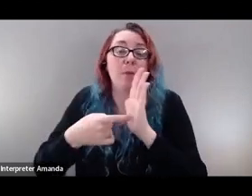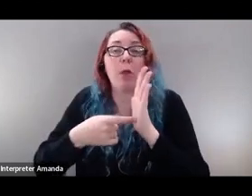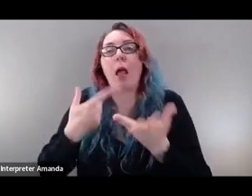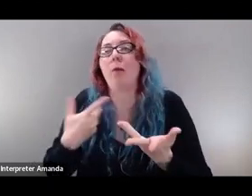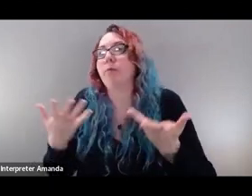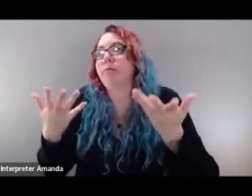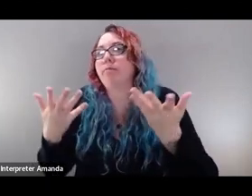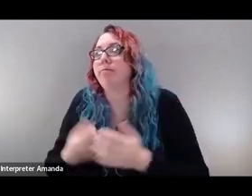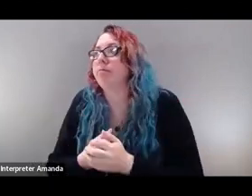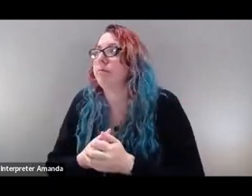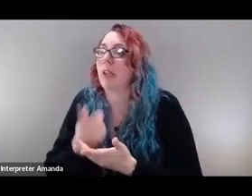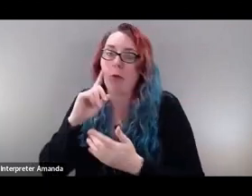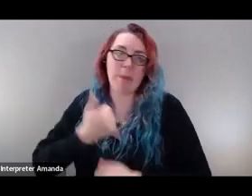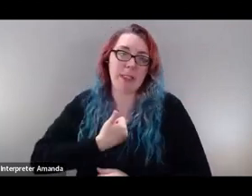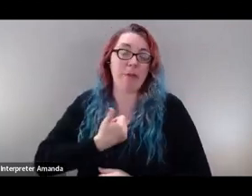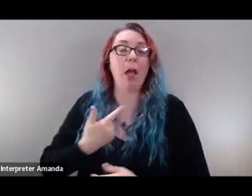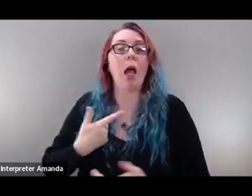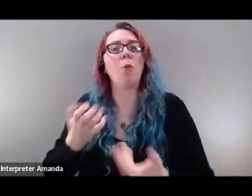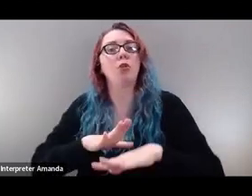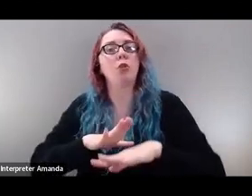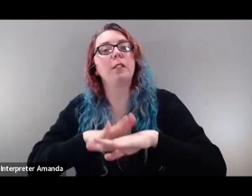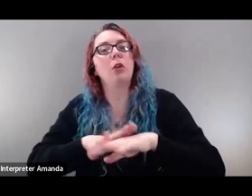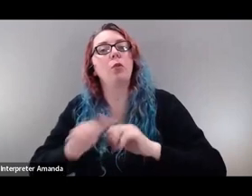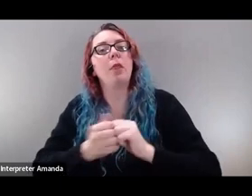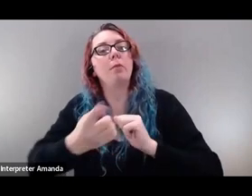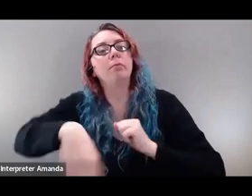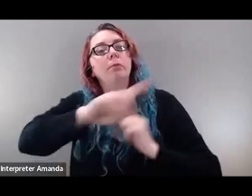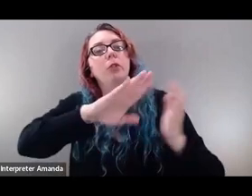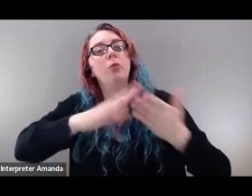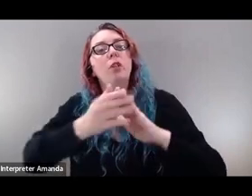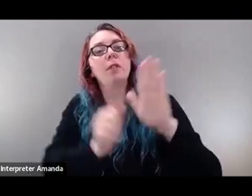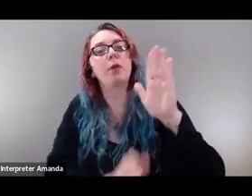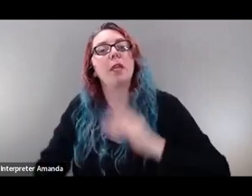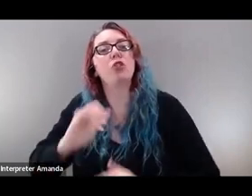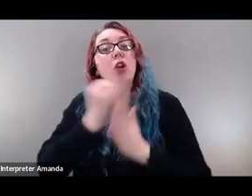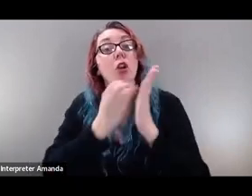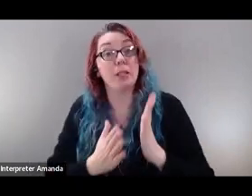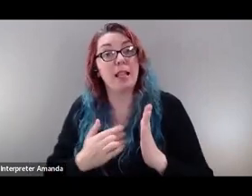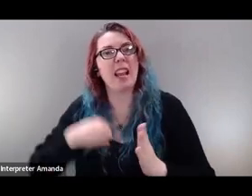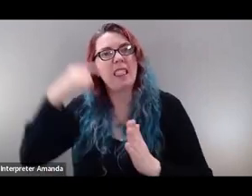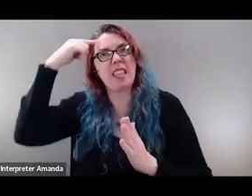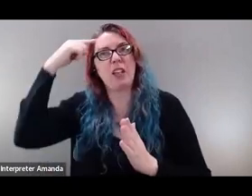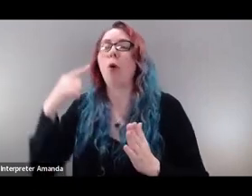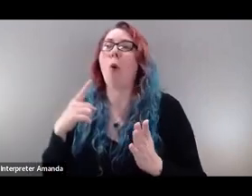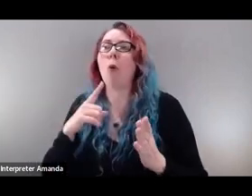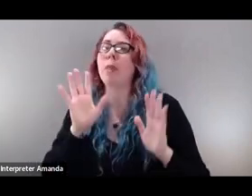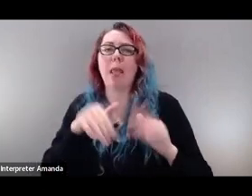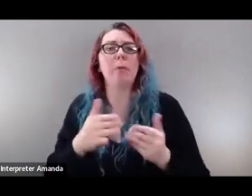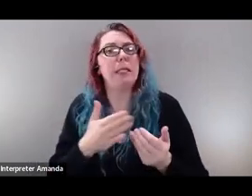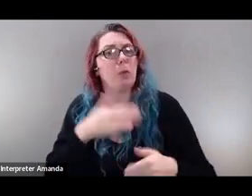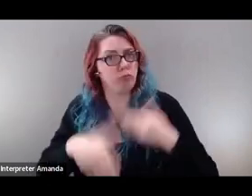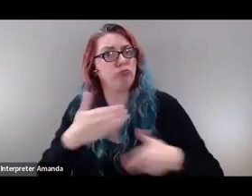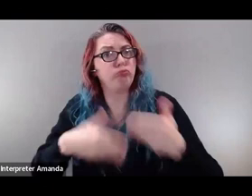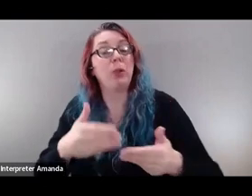going to speak for myself, like South Asian artists. I'm like, oh, that's going to be an easy thing. And then 10 learnings happen. Mm-hmm. And then you're